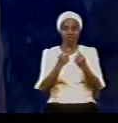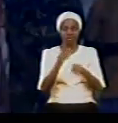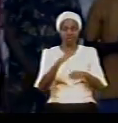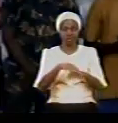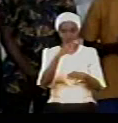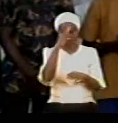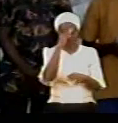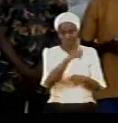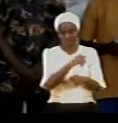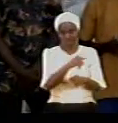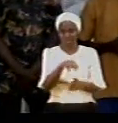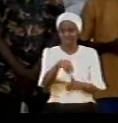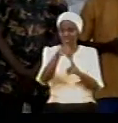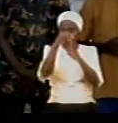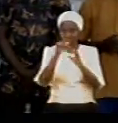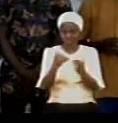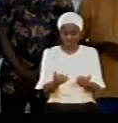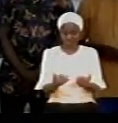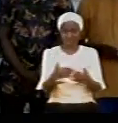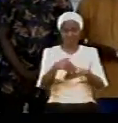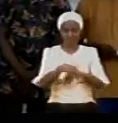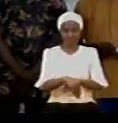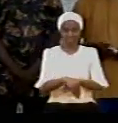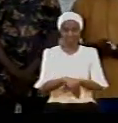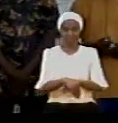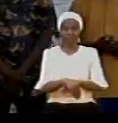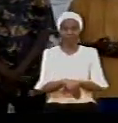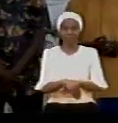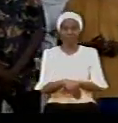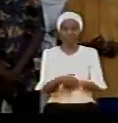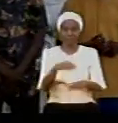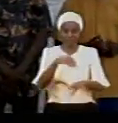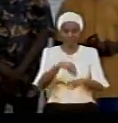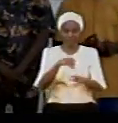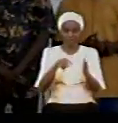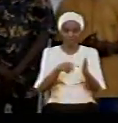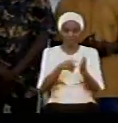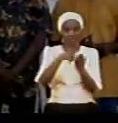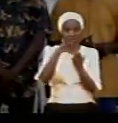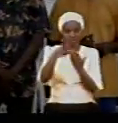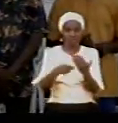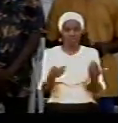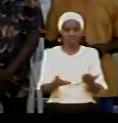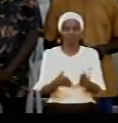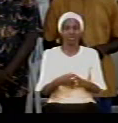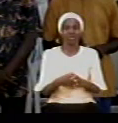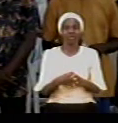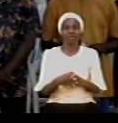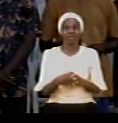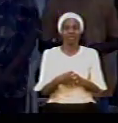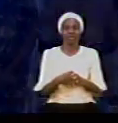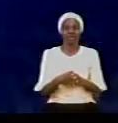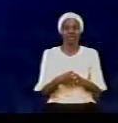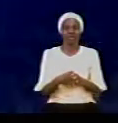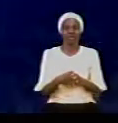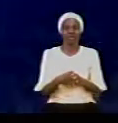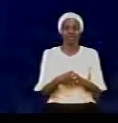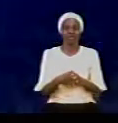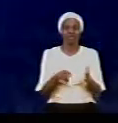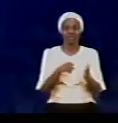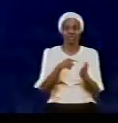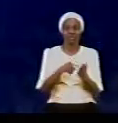program, being the peak. Let there be peak miracles,